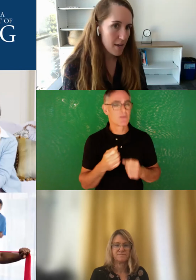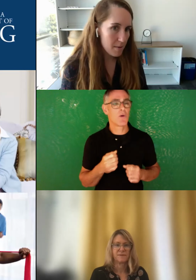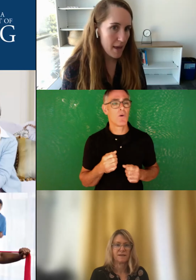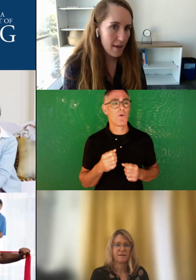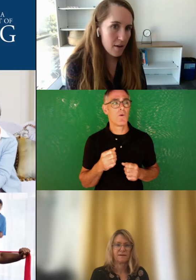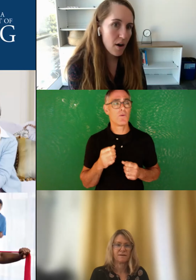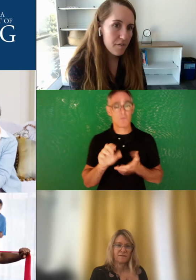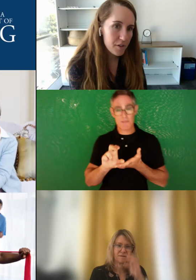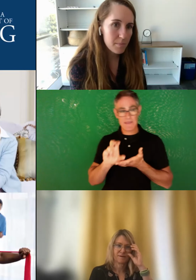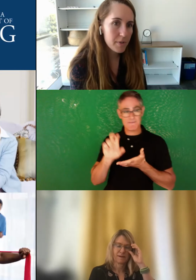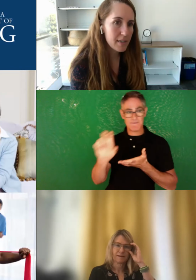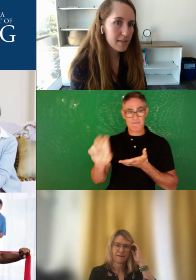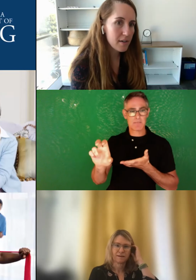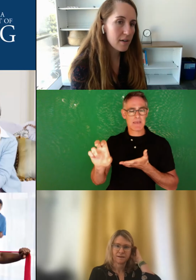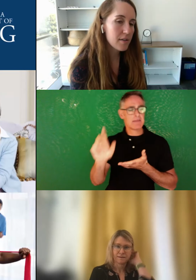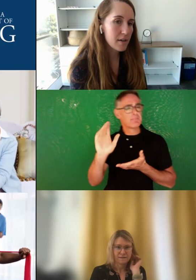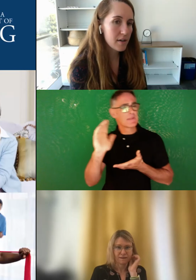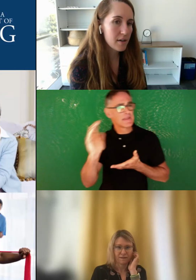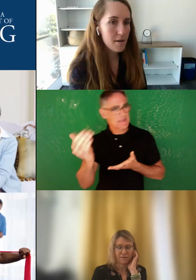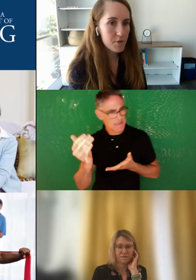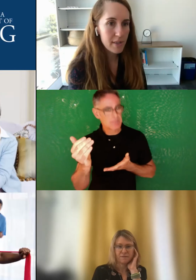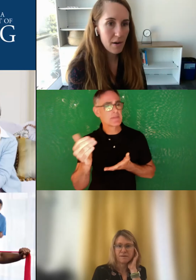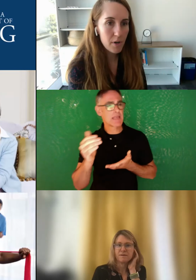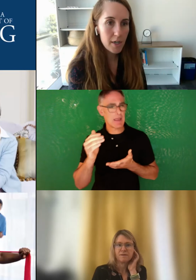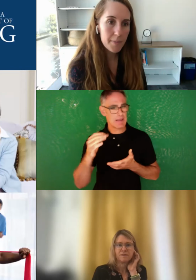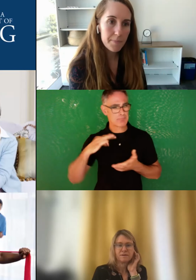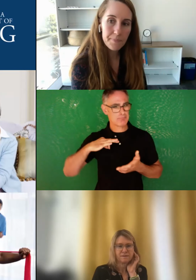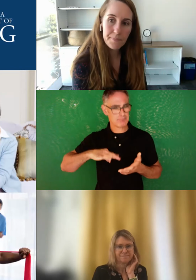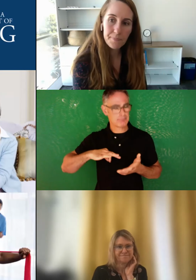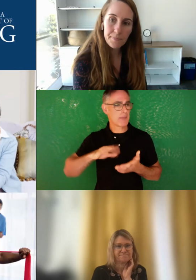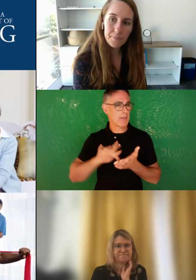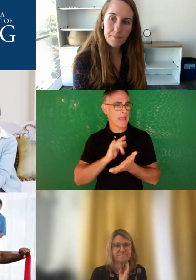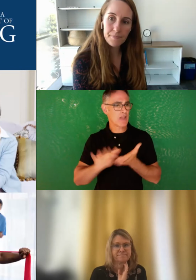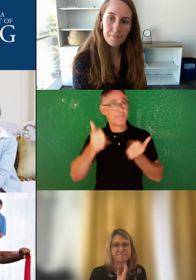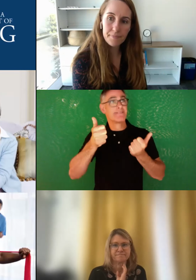it may be paying off for AAAs that are doing that work.